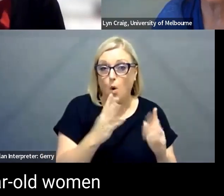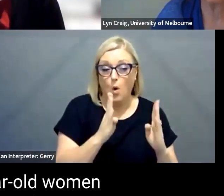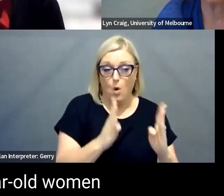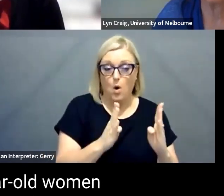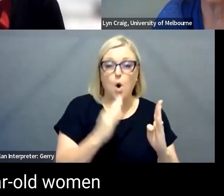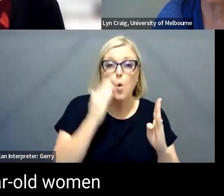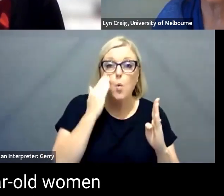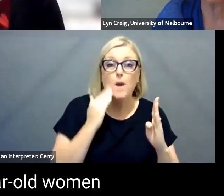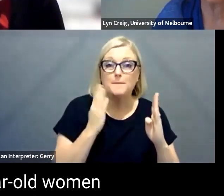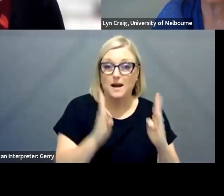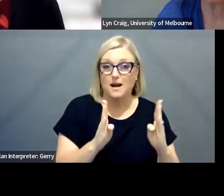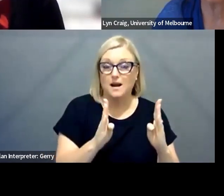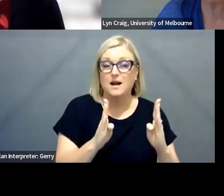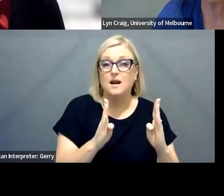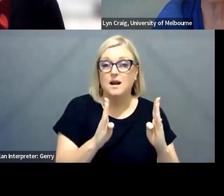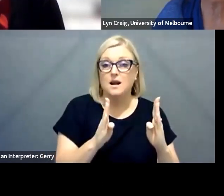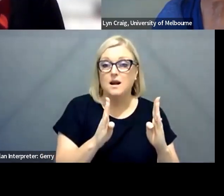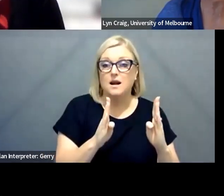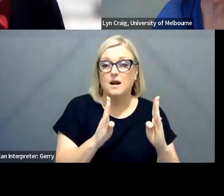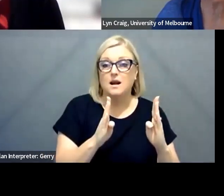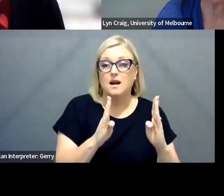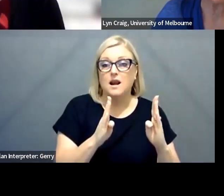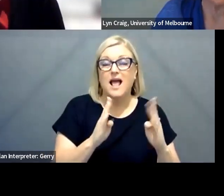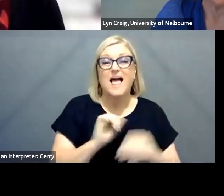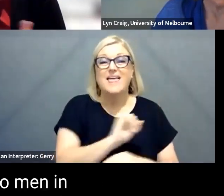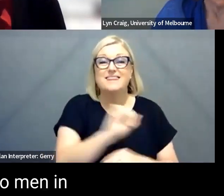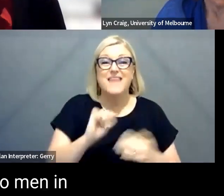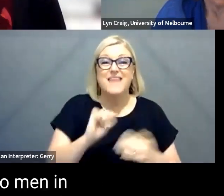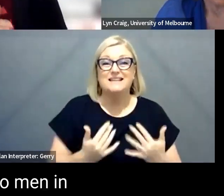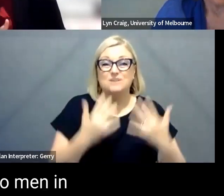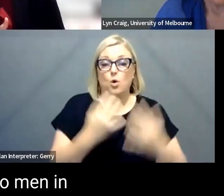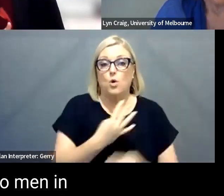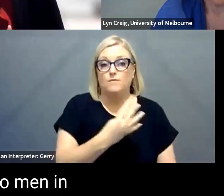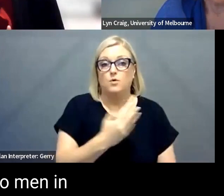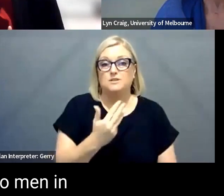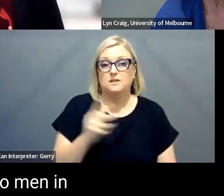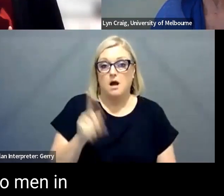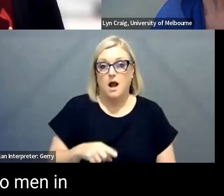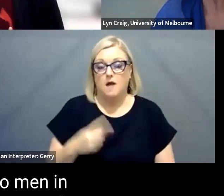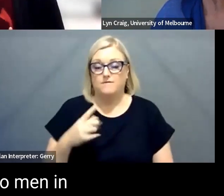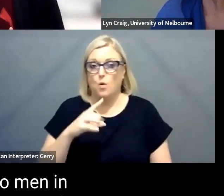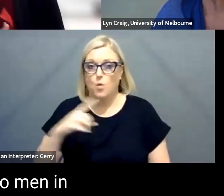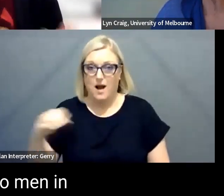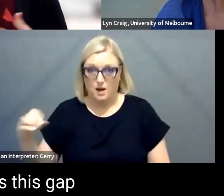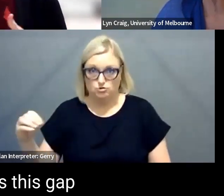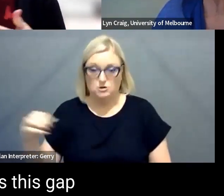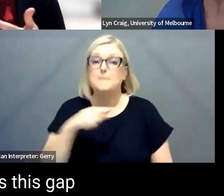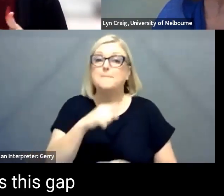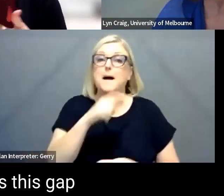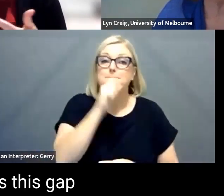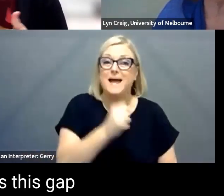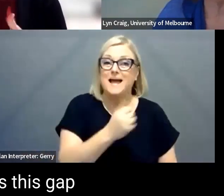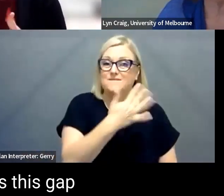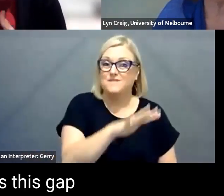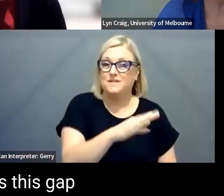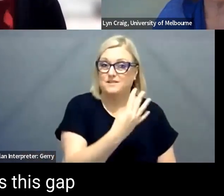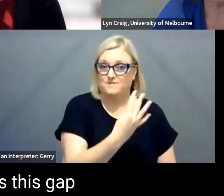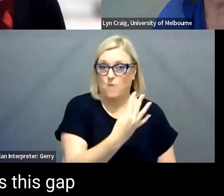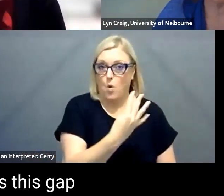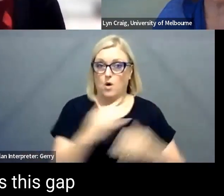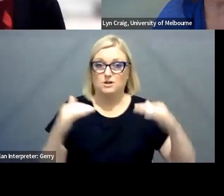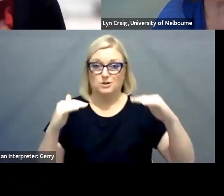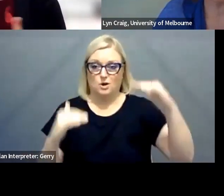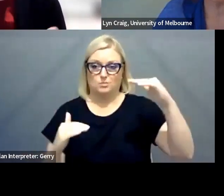average scored financial wellbeing of 49 out of 100 compared to men in the same age group of 54. So there was this gap